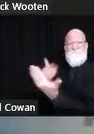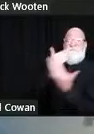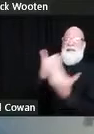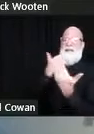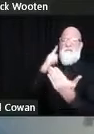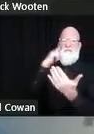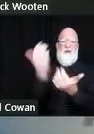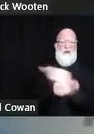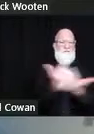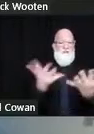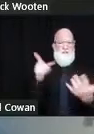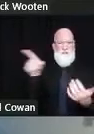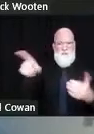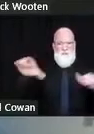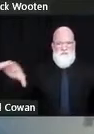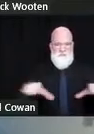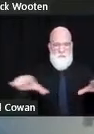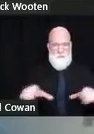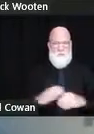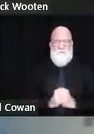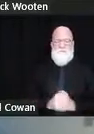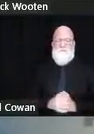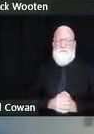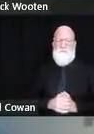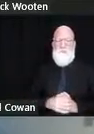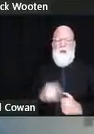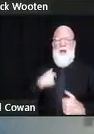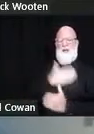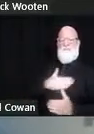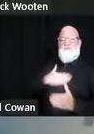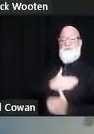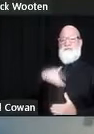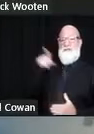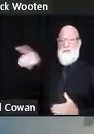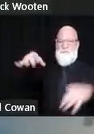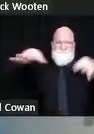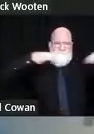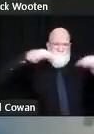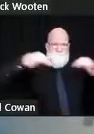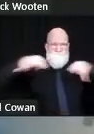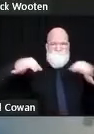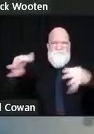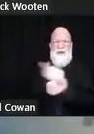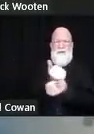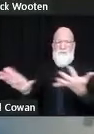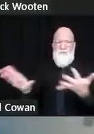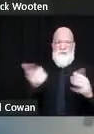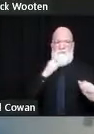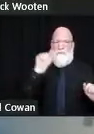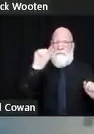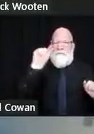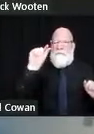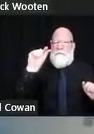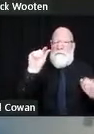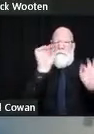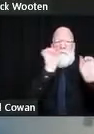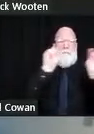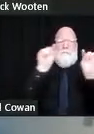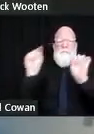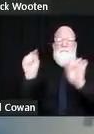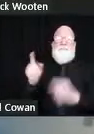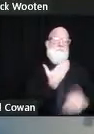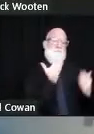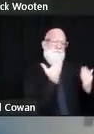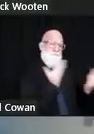about and appreciate you explaining everything in the myua so so um to you um regarding the